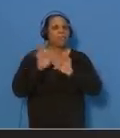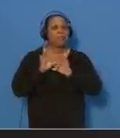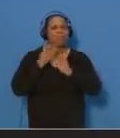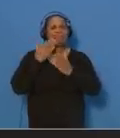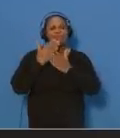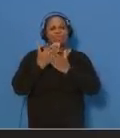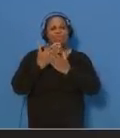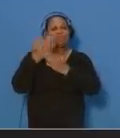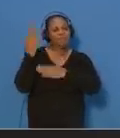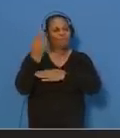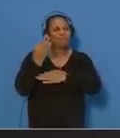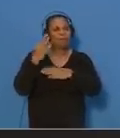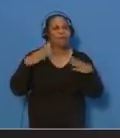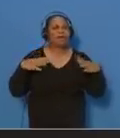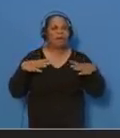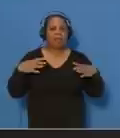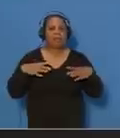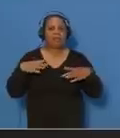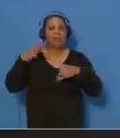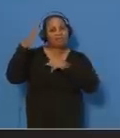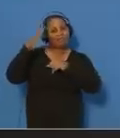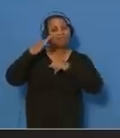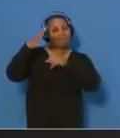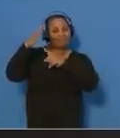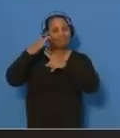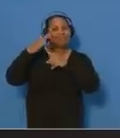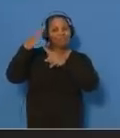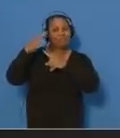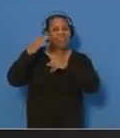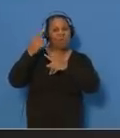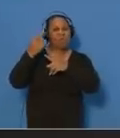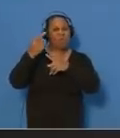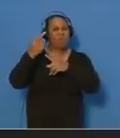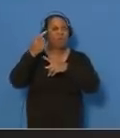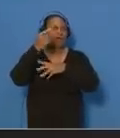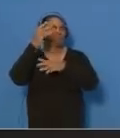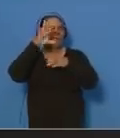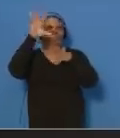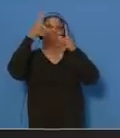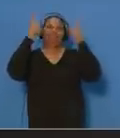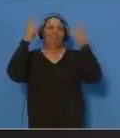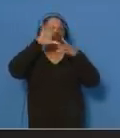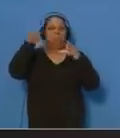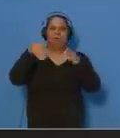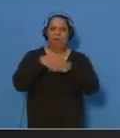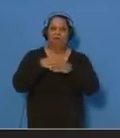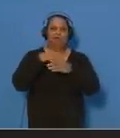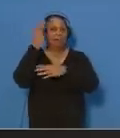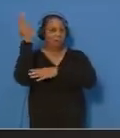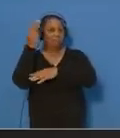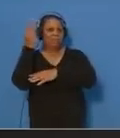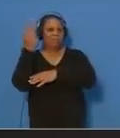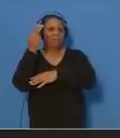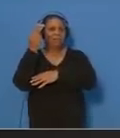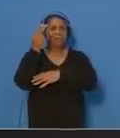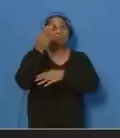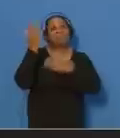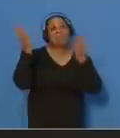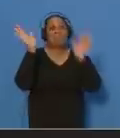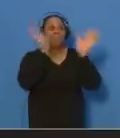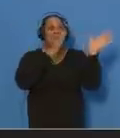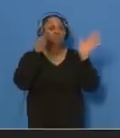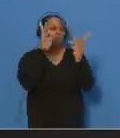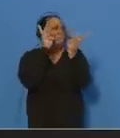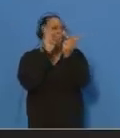Friday holiday. Kites are considered one of the cornerstones of our heritage. But while the breeze may be perfect for pitching kites,